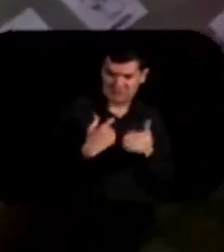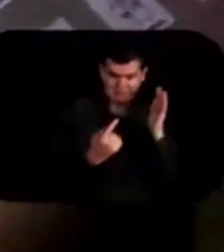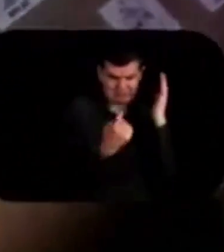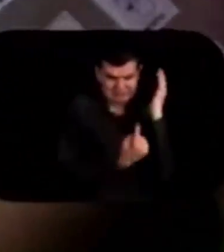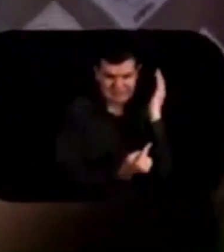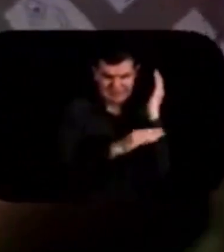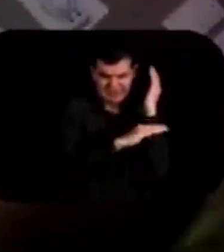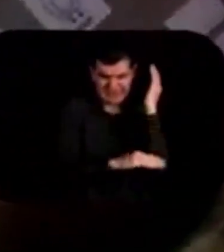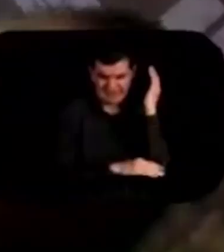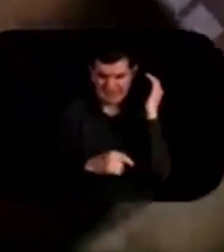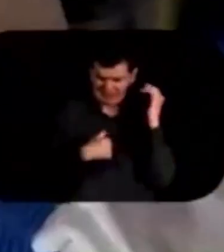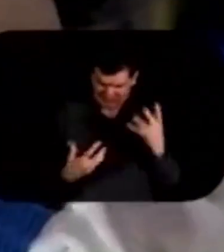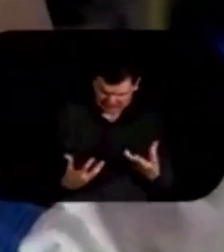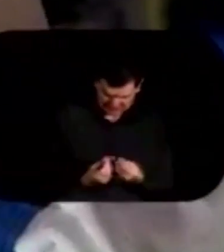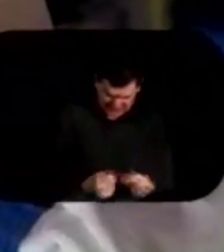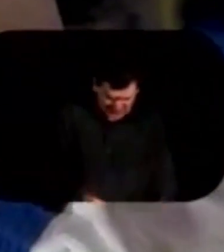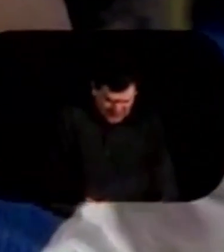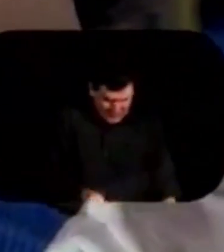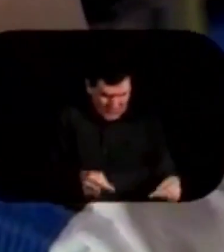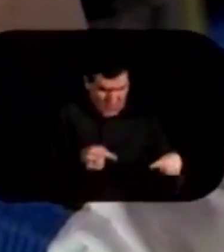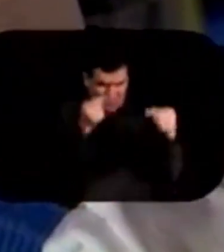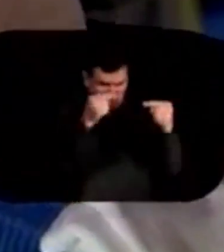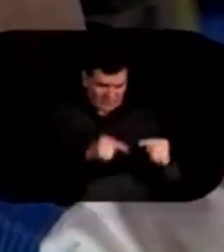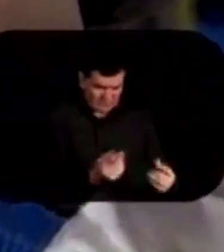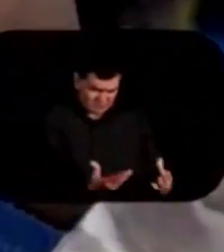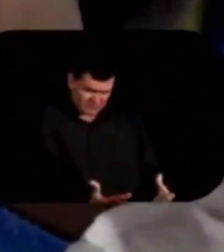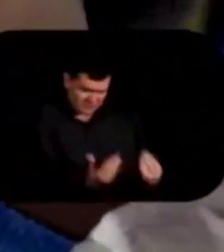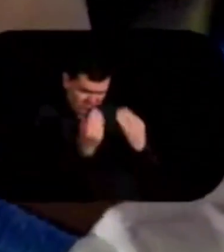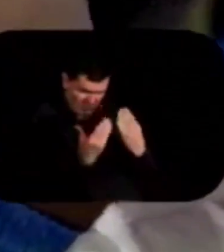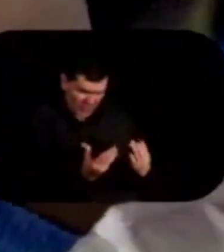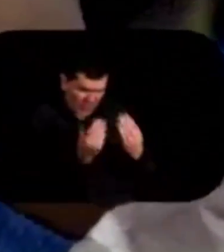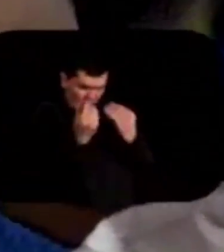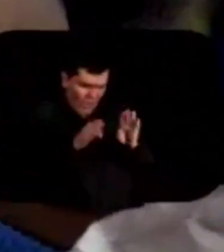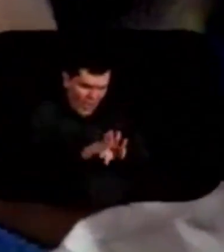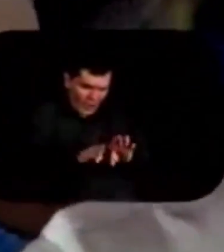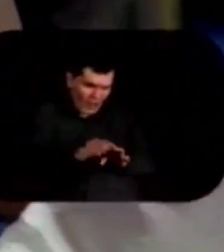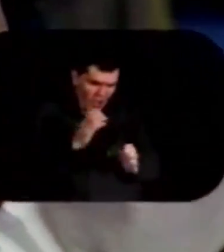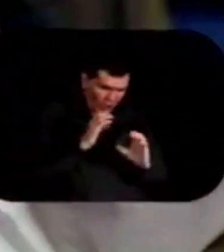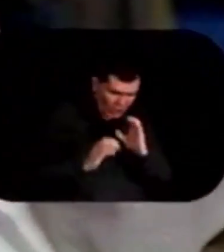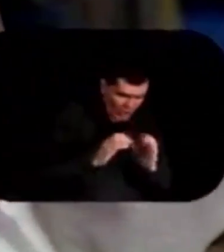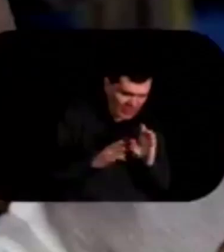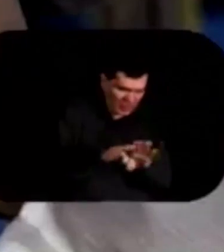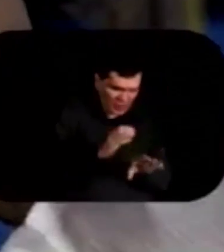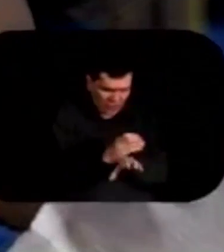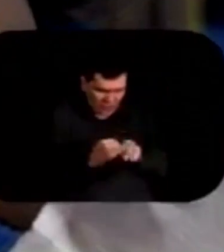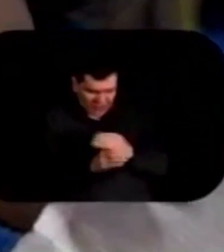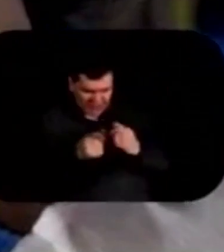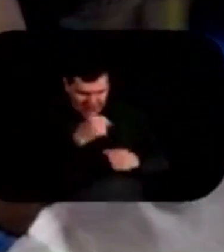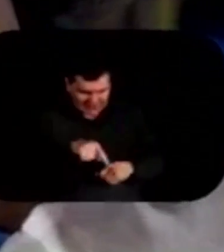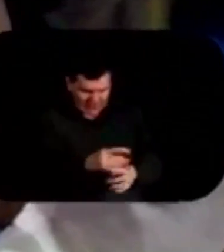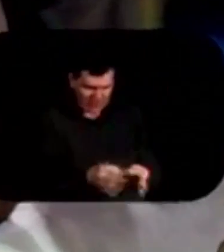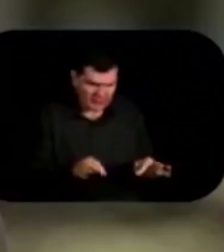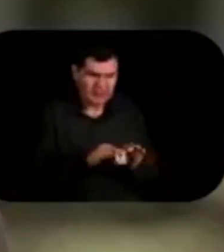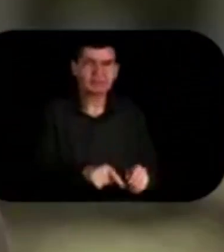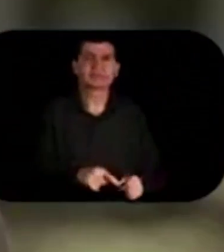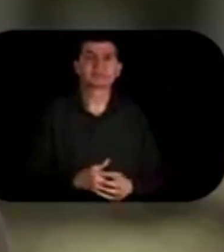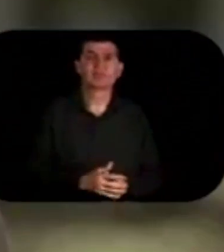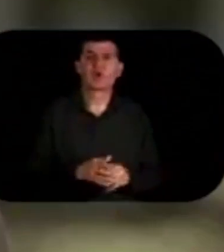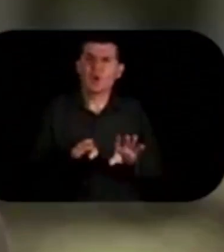was very, very young. She grew up with us and she taught us what was important for